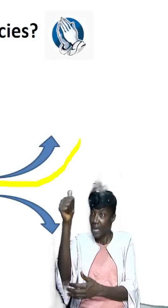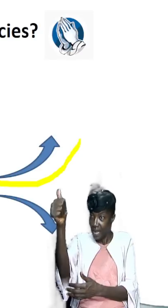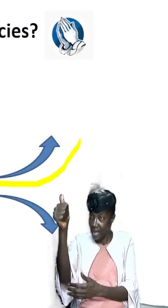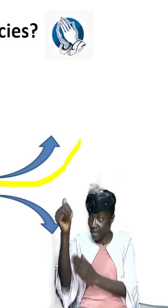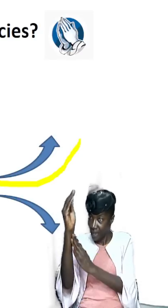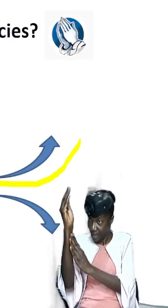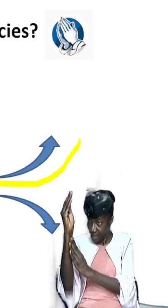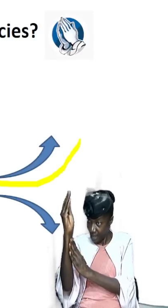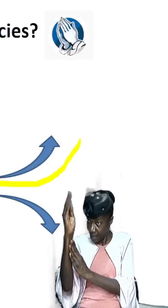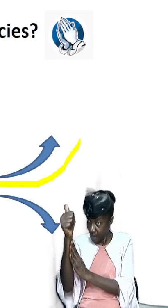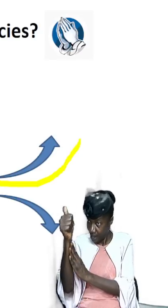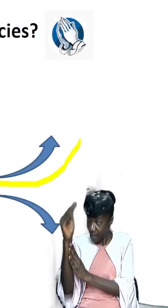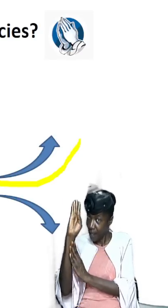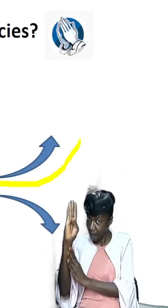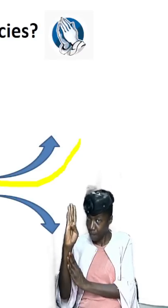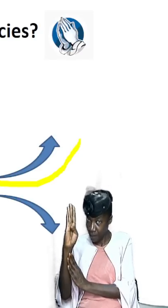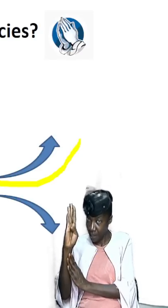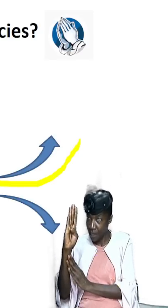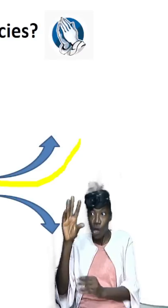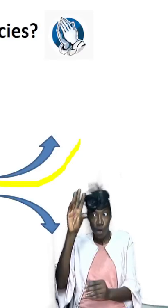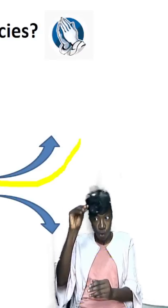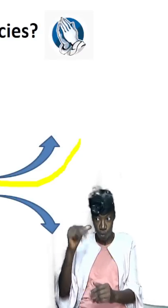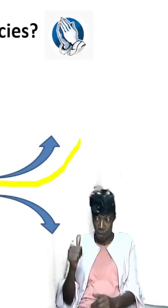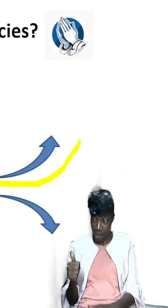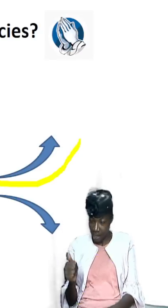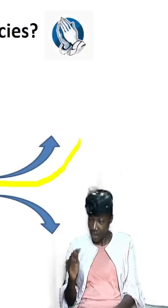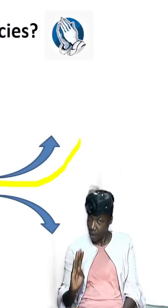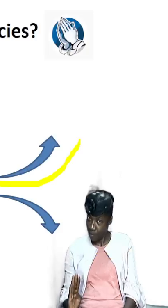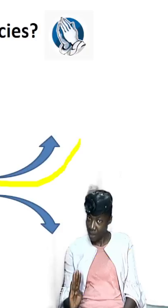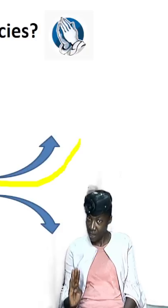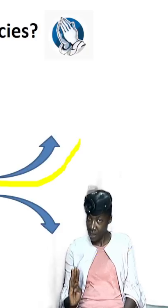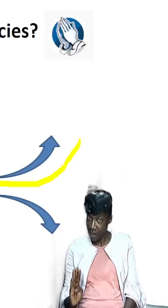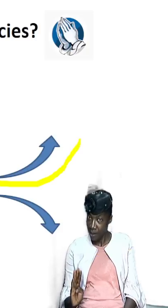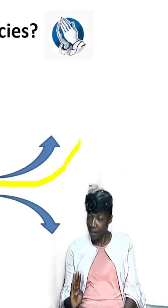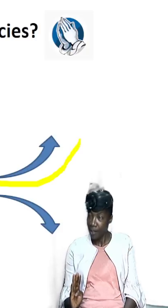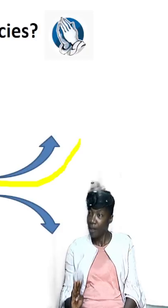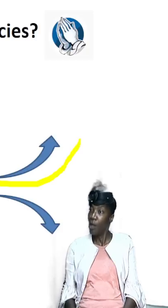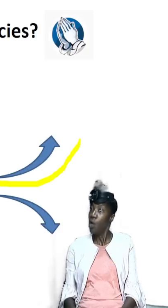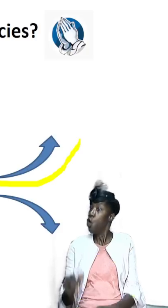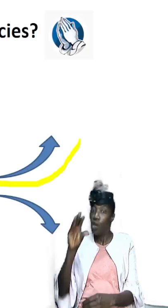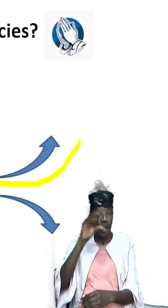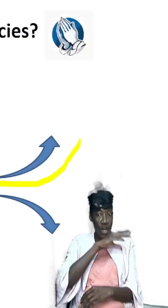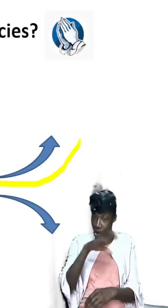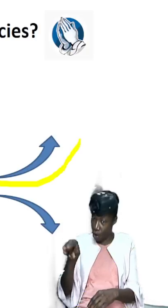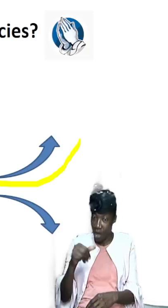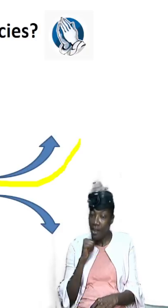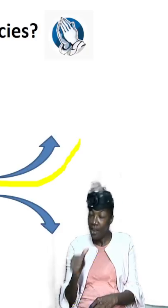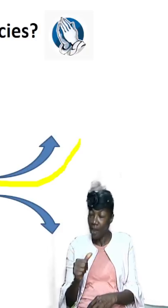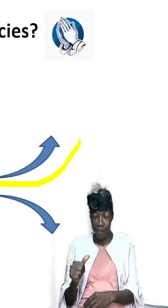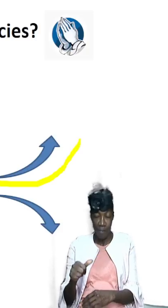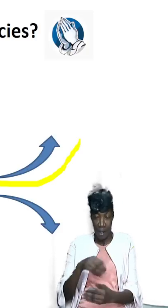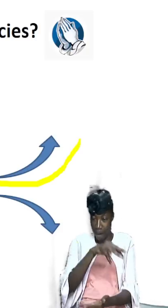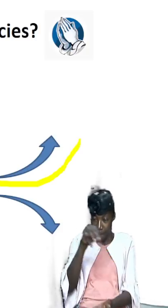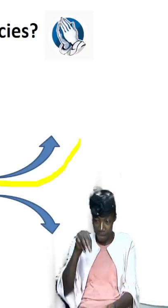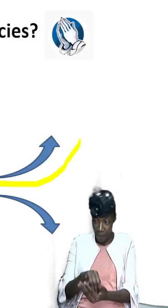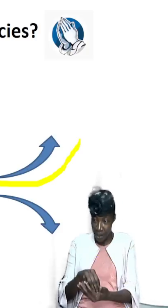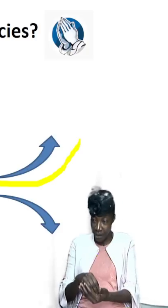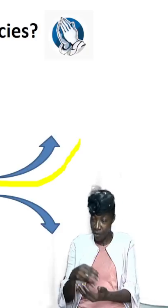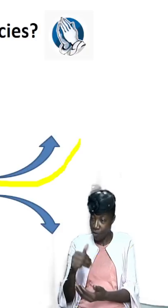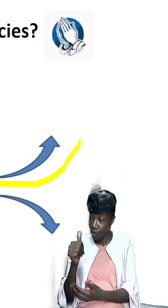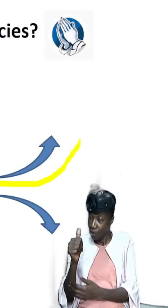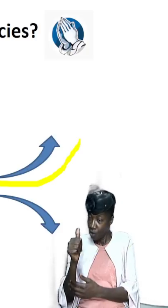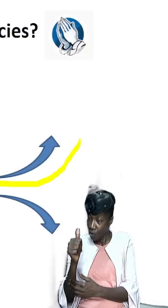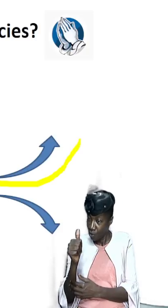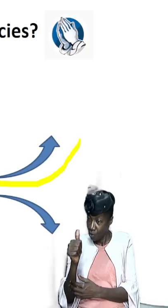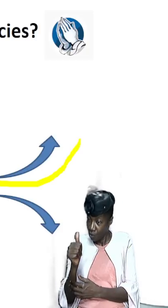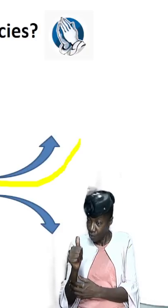mix with any common A, common B. They are unable to mix with any common A, capital B. So they are by